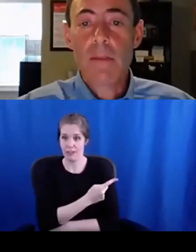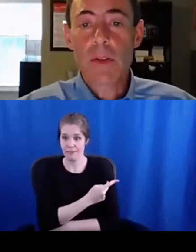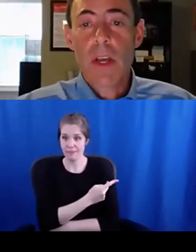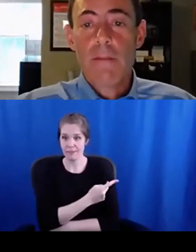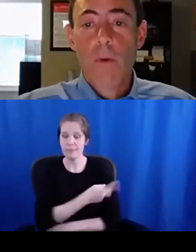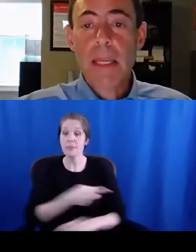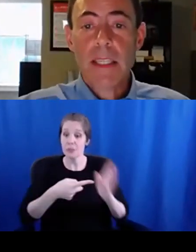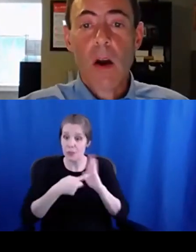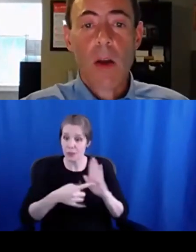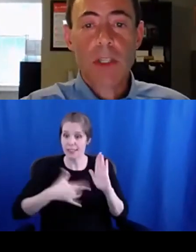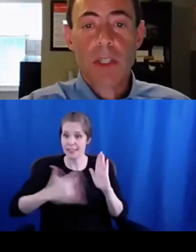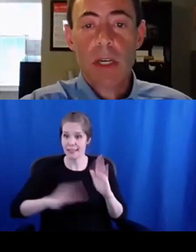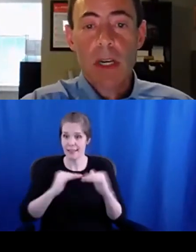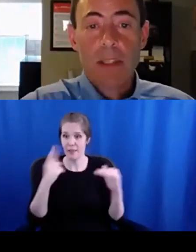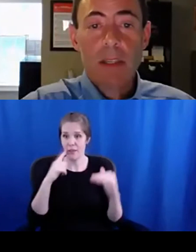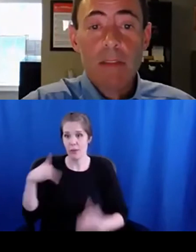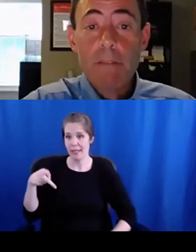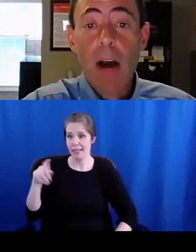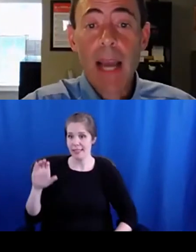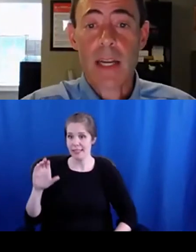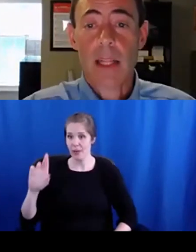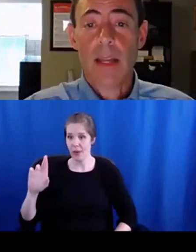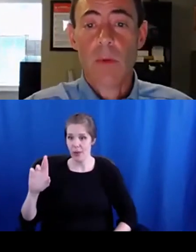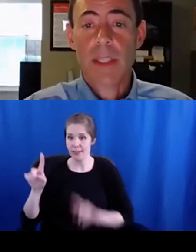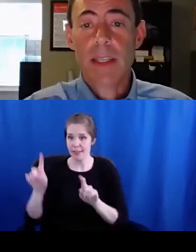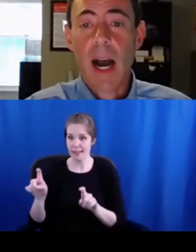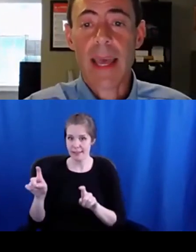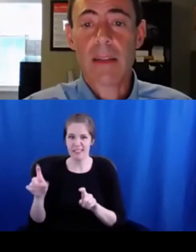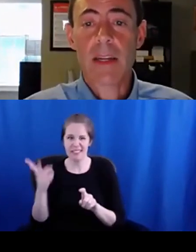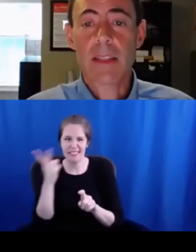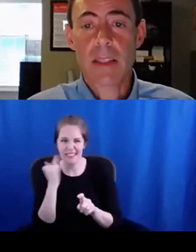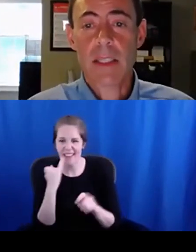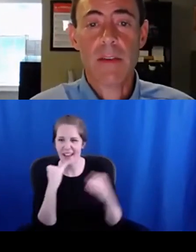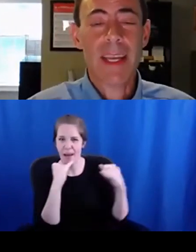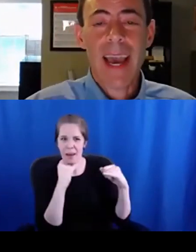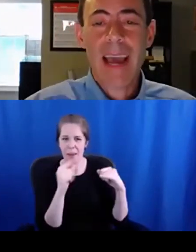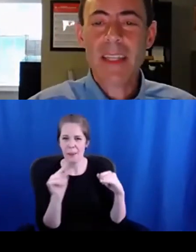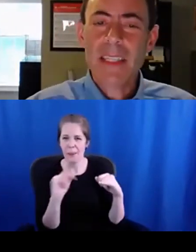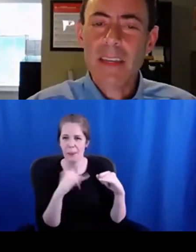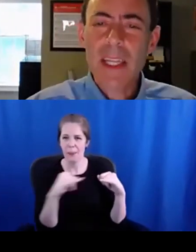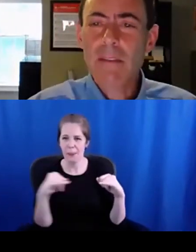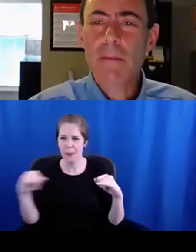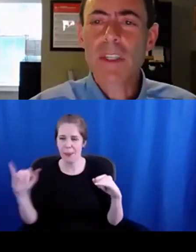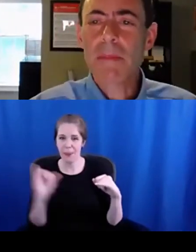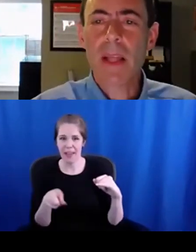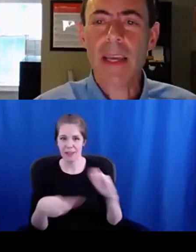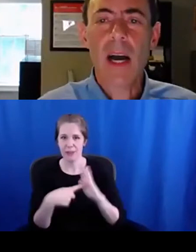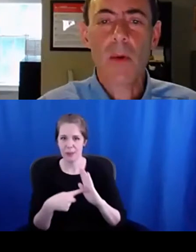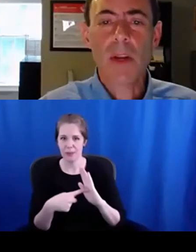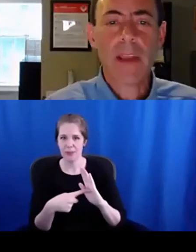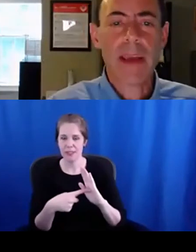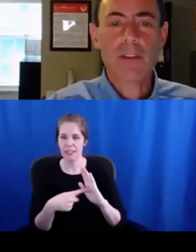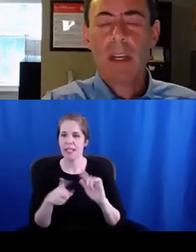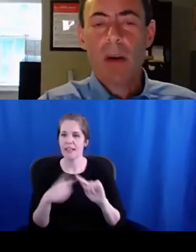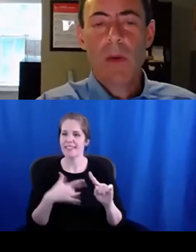levels for PCR, which is the fine dotted line where it says high analytic sensitivity, and the sensitivity level for something like a point of